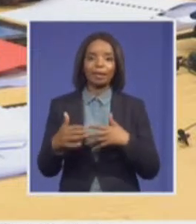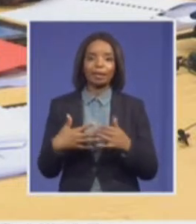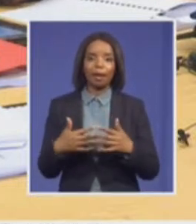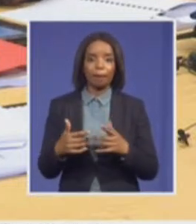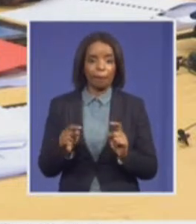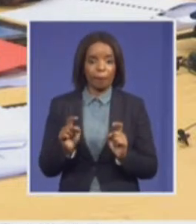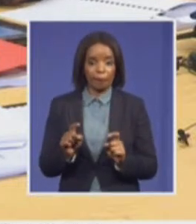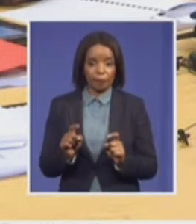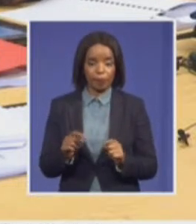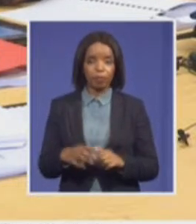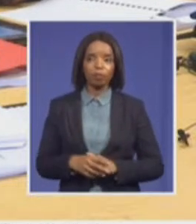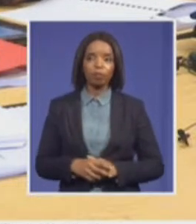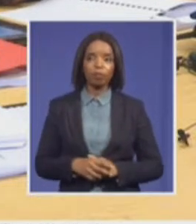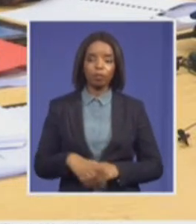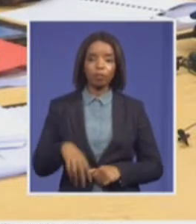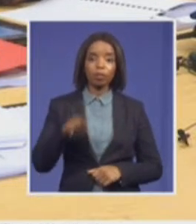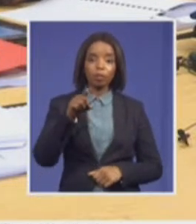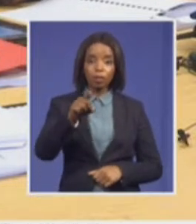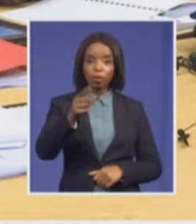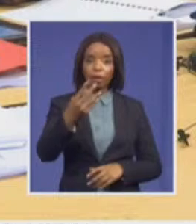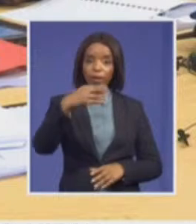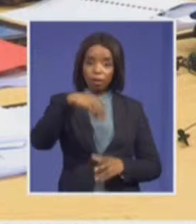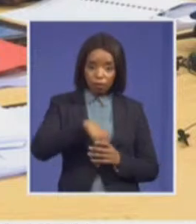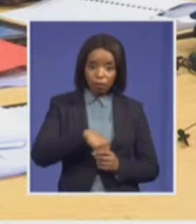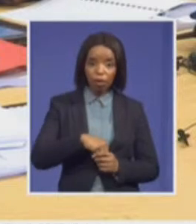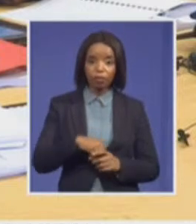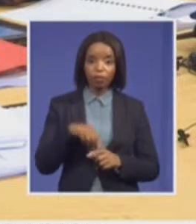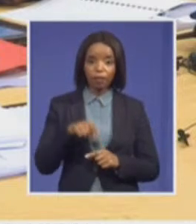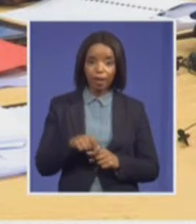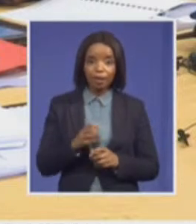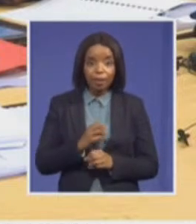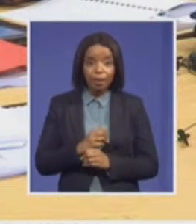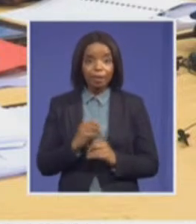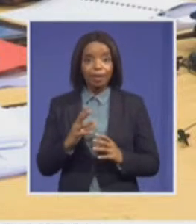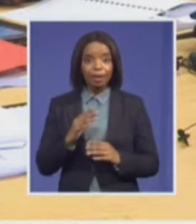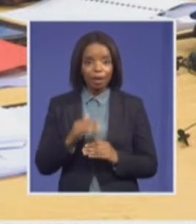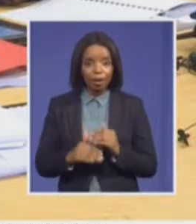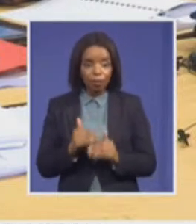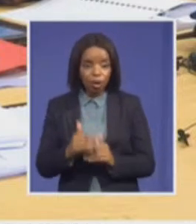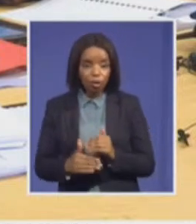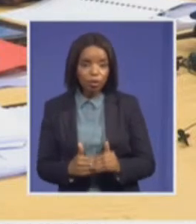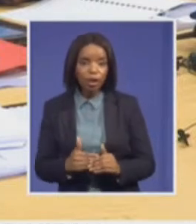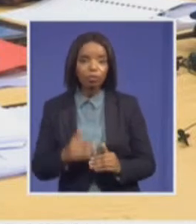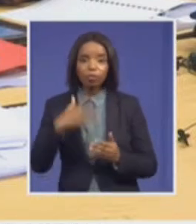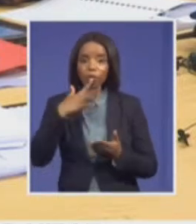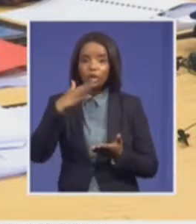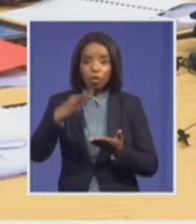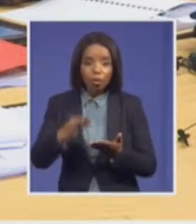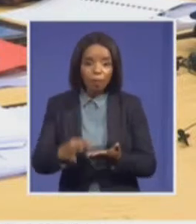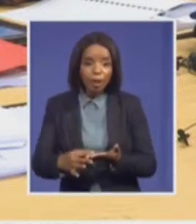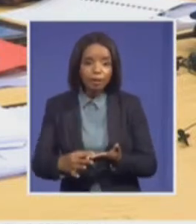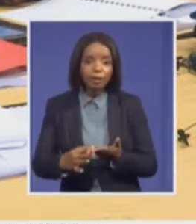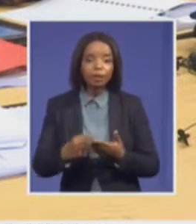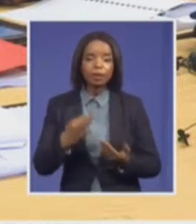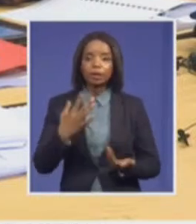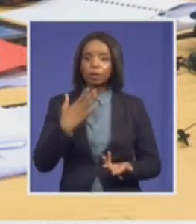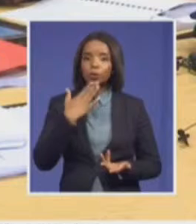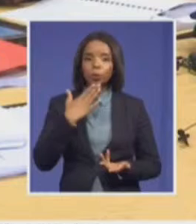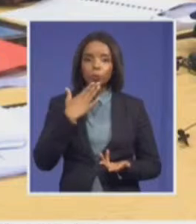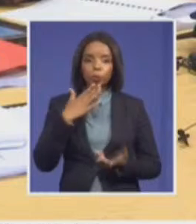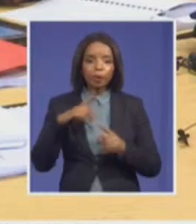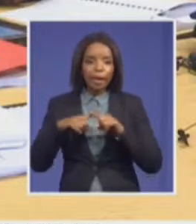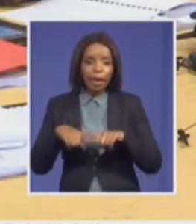investigation process to give a recommendation as to who's liable? Are you involved in that? No. You mean this